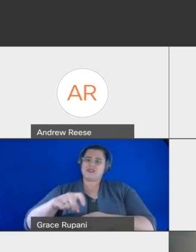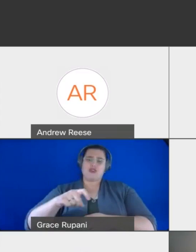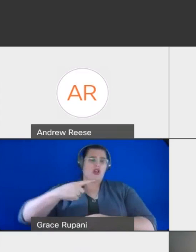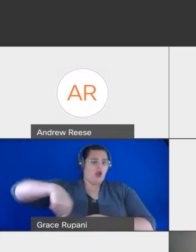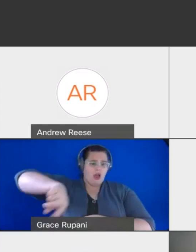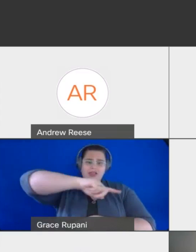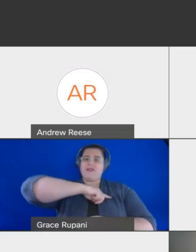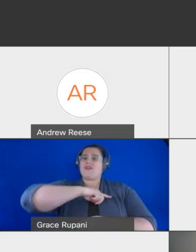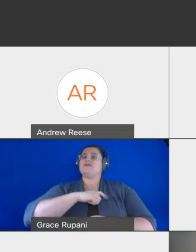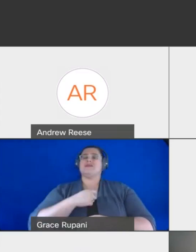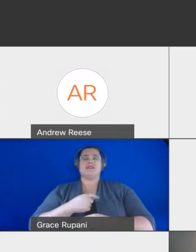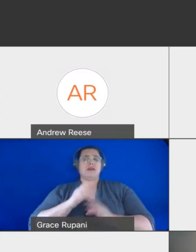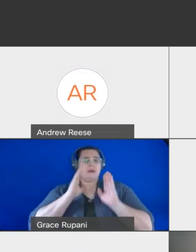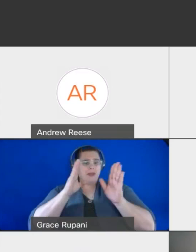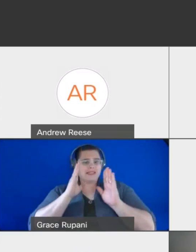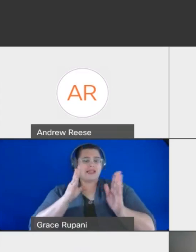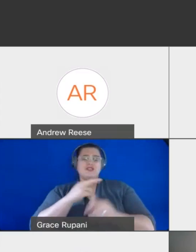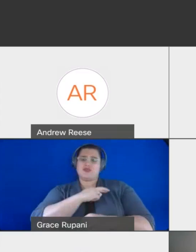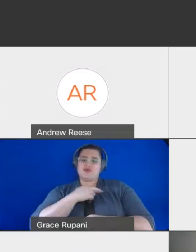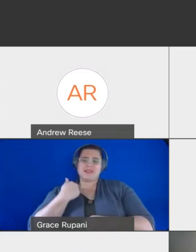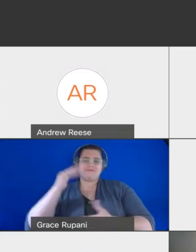mitigation measures that we're all supposed to be taking